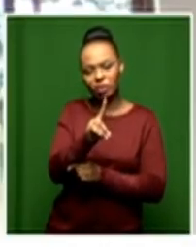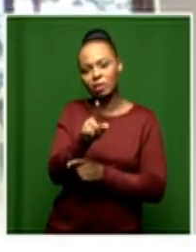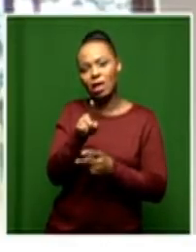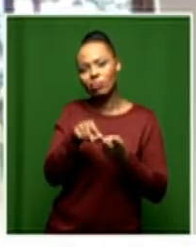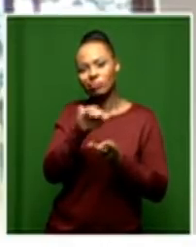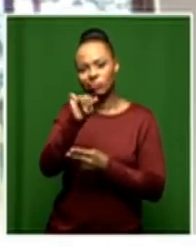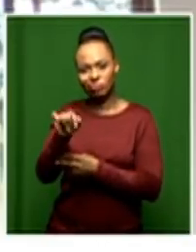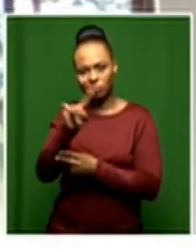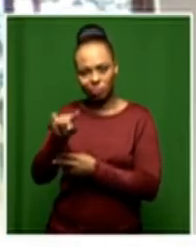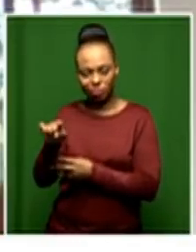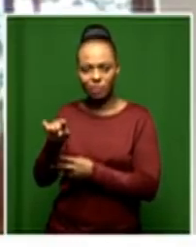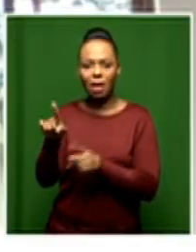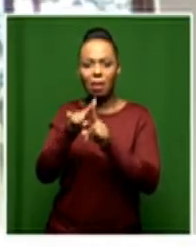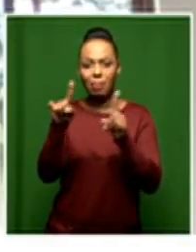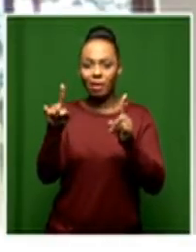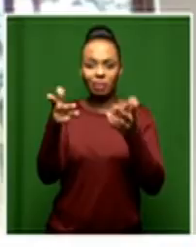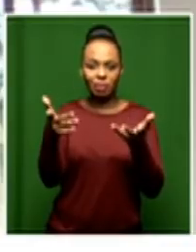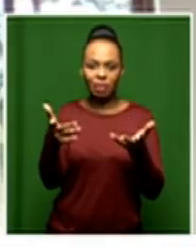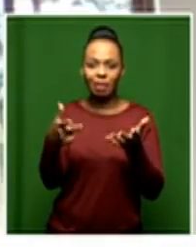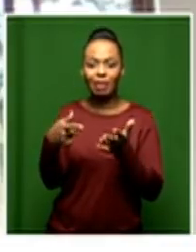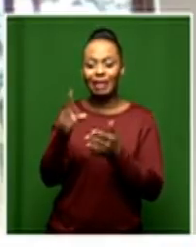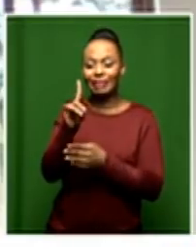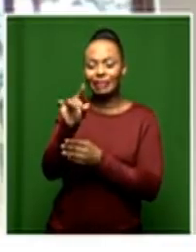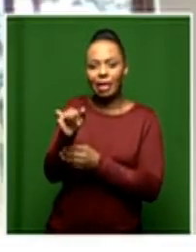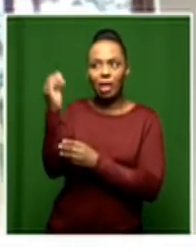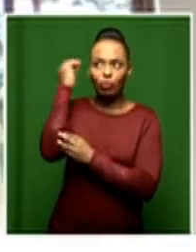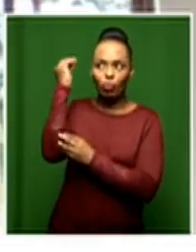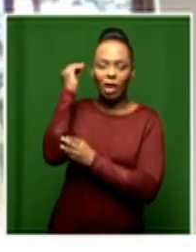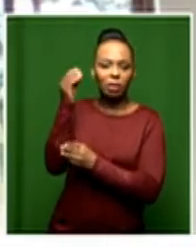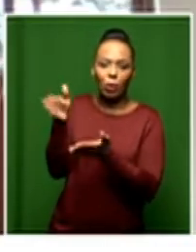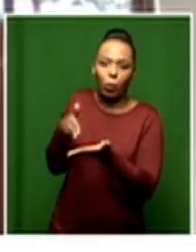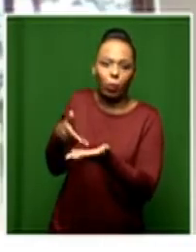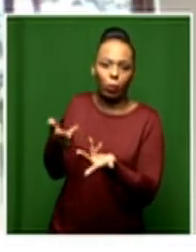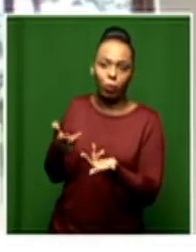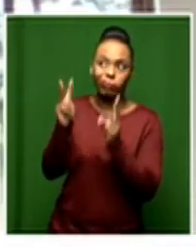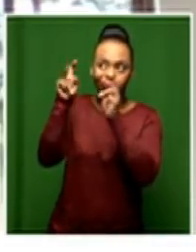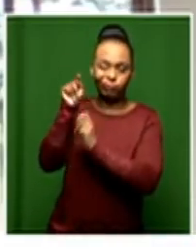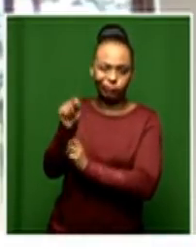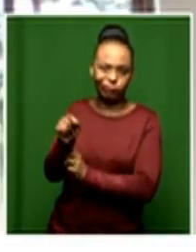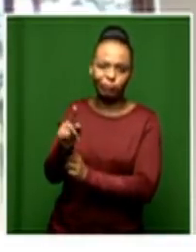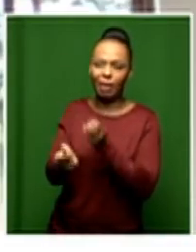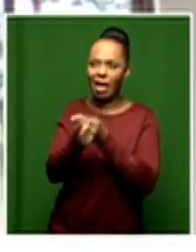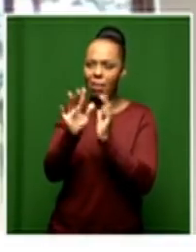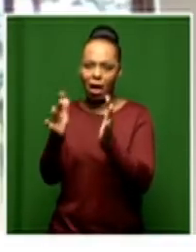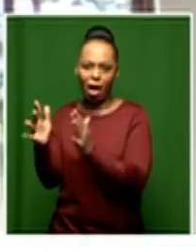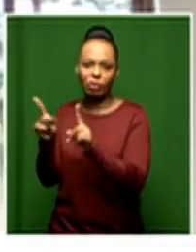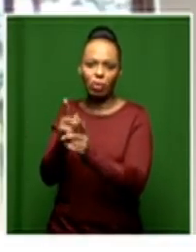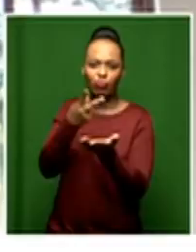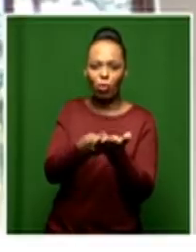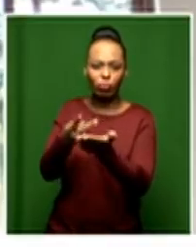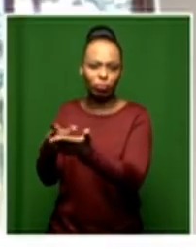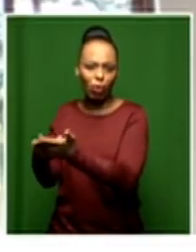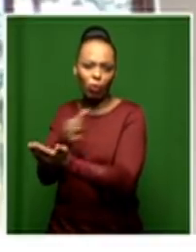Yeah. Unfortunately, we didn't have data on that vaccine on severe case and hospitalization, and